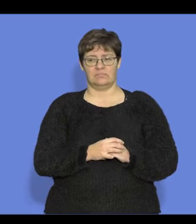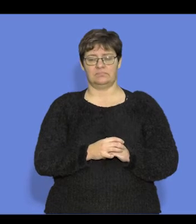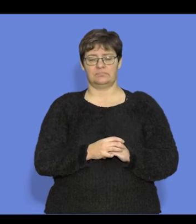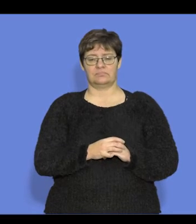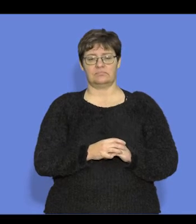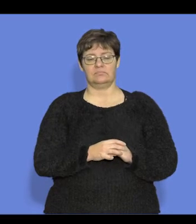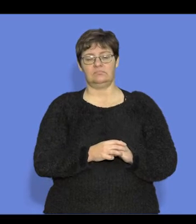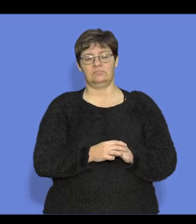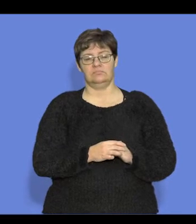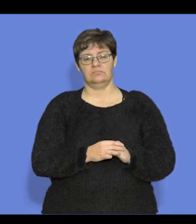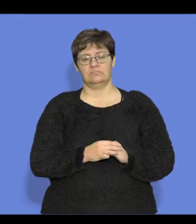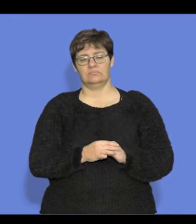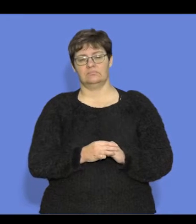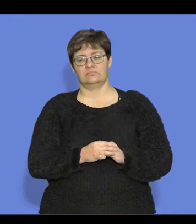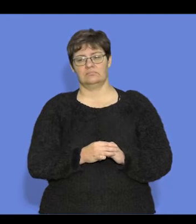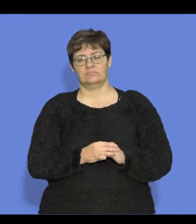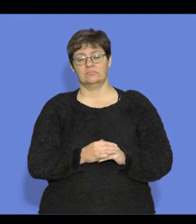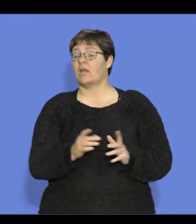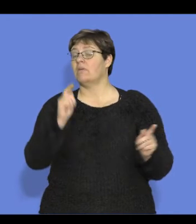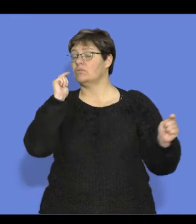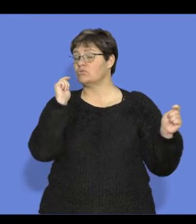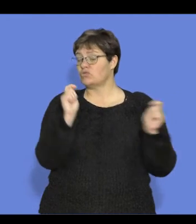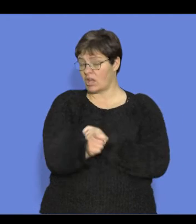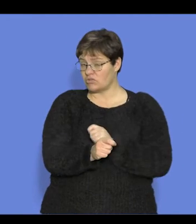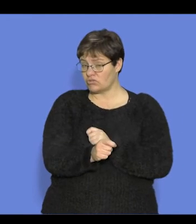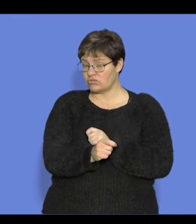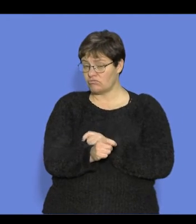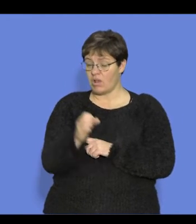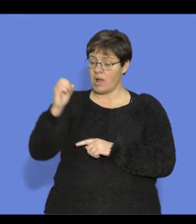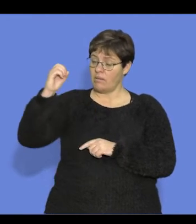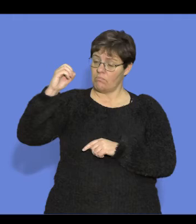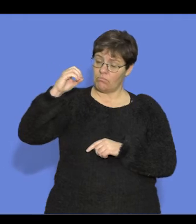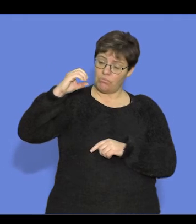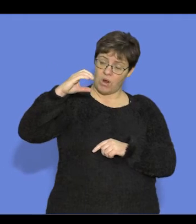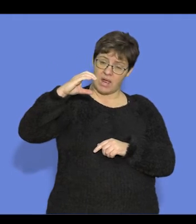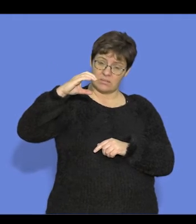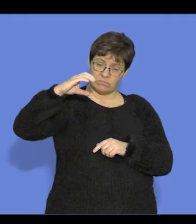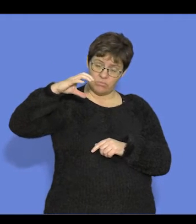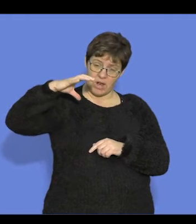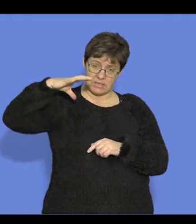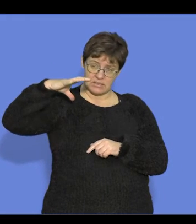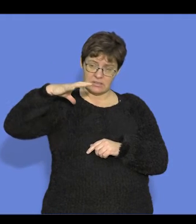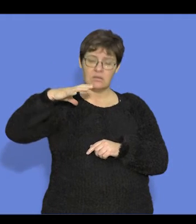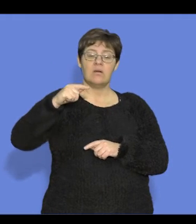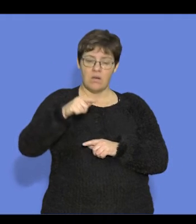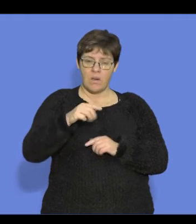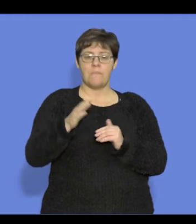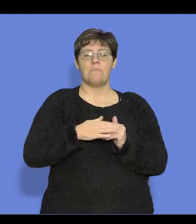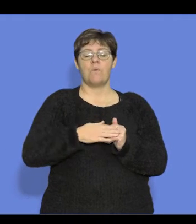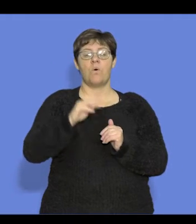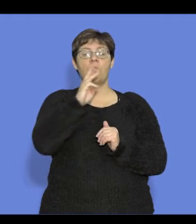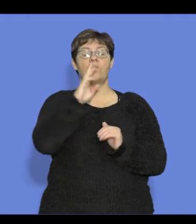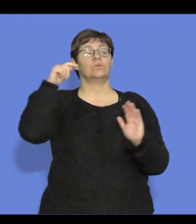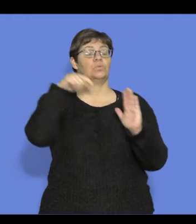Now, if there is a change, as they make the light brighter, the plant does lose more